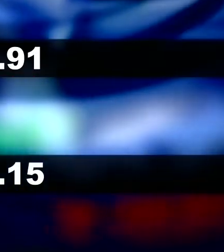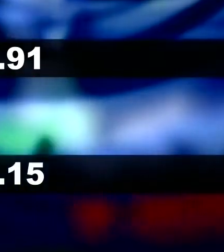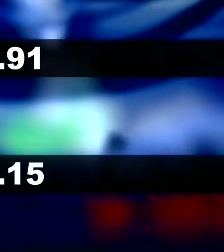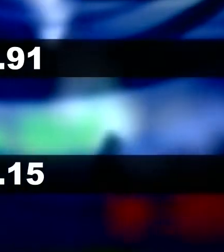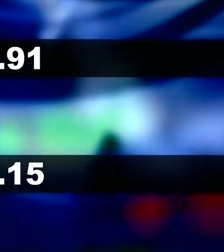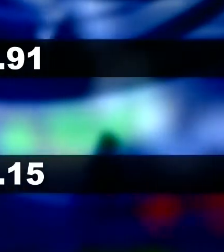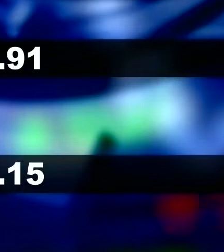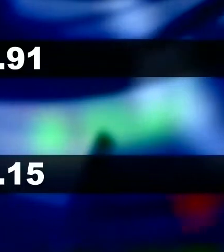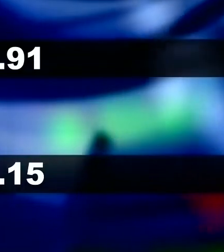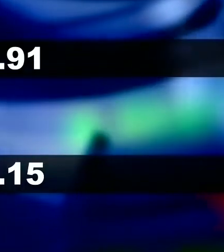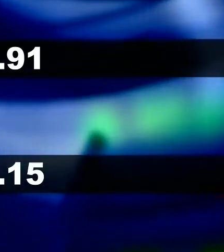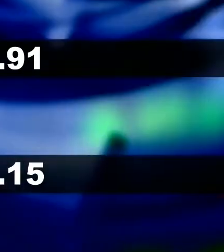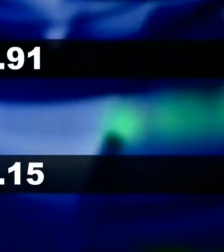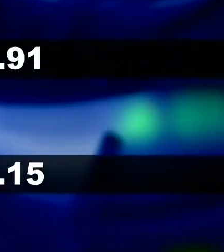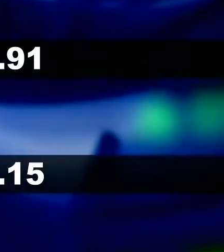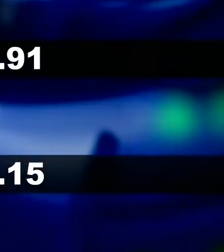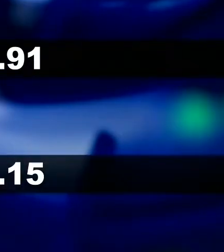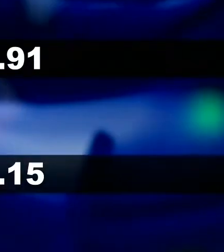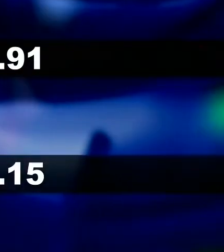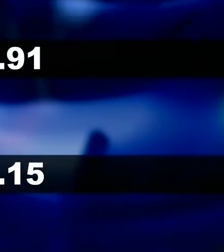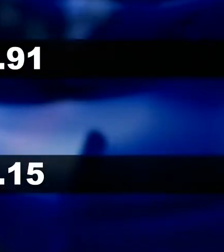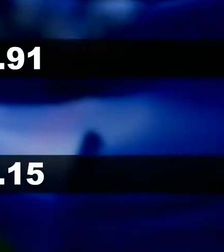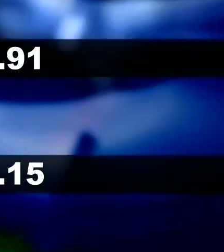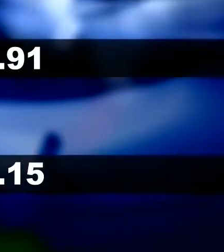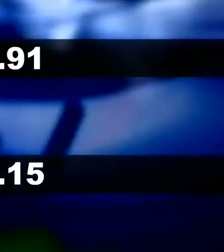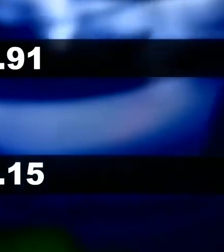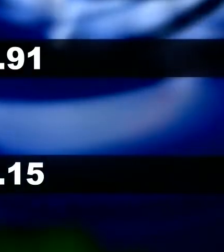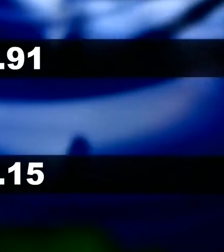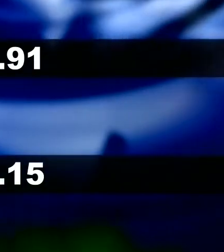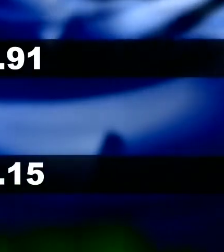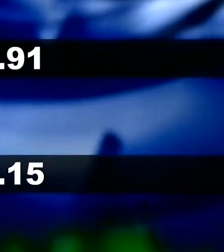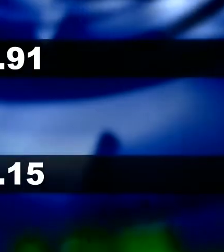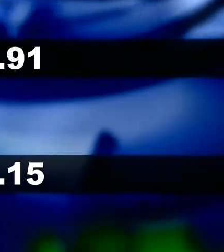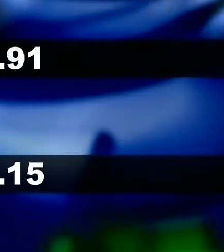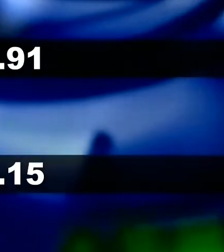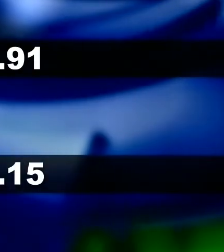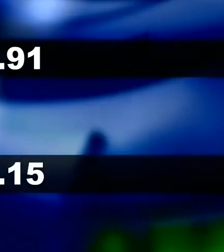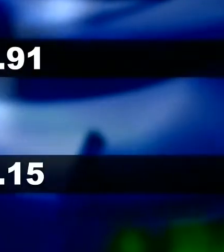349,363 shares changing hands for a value of